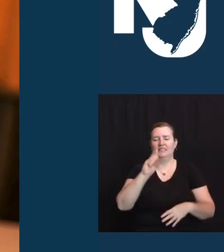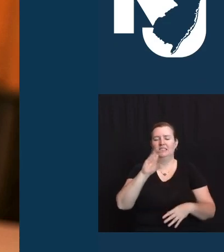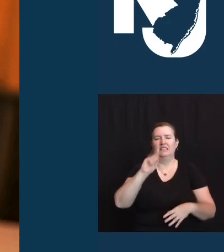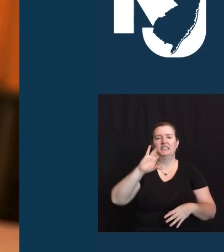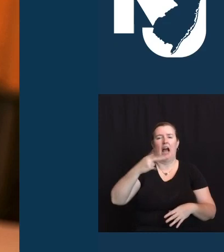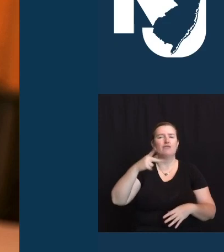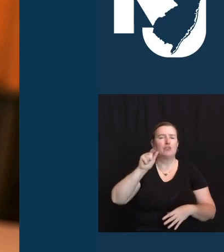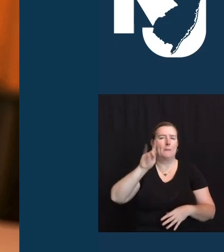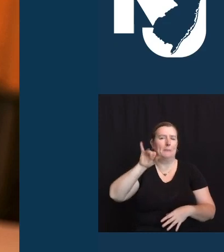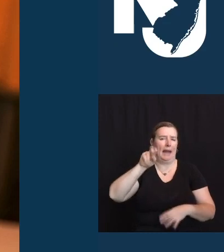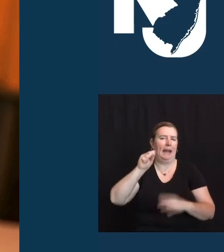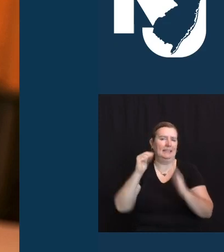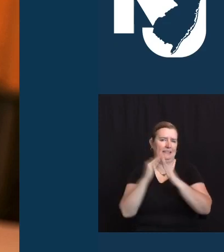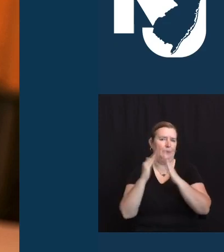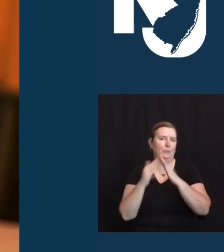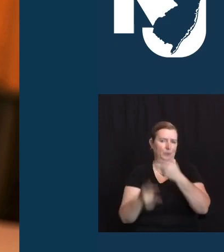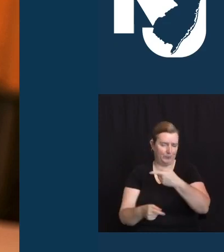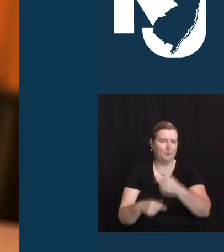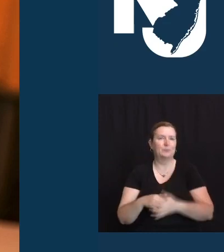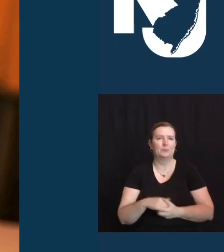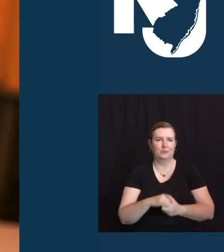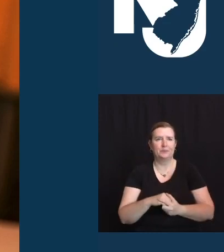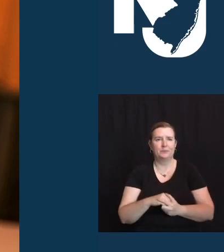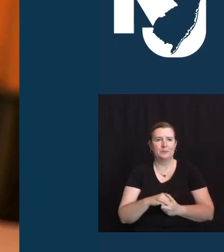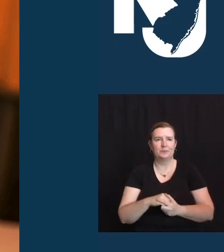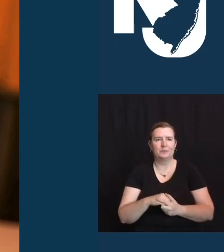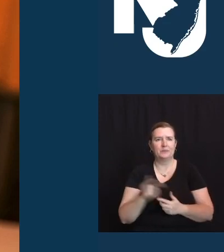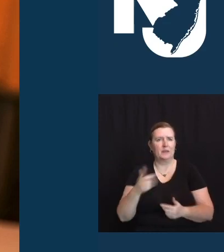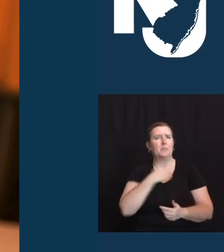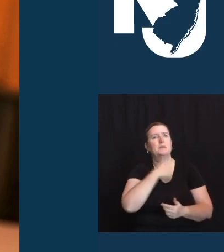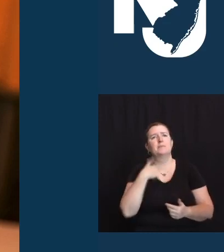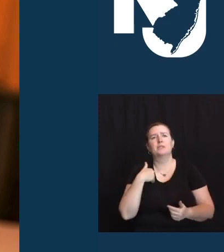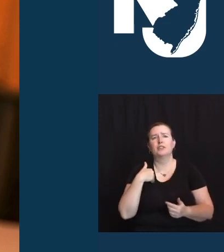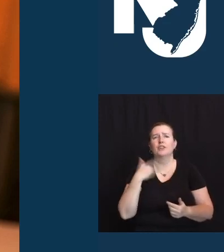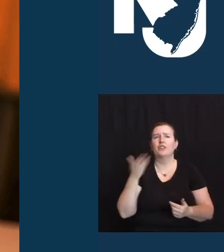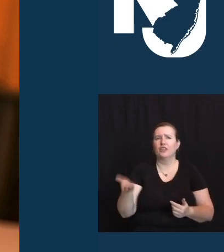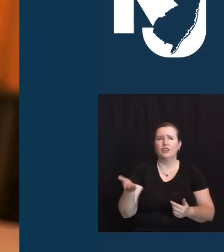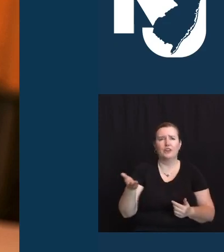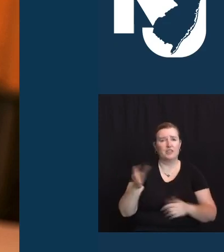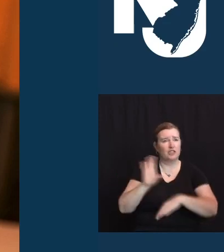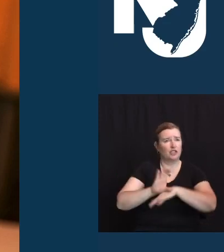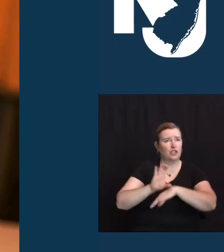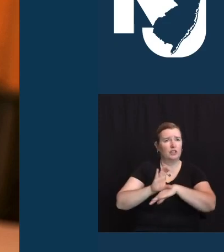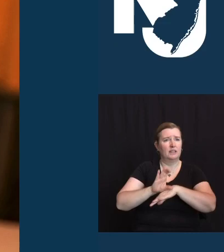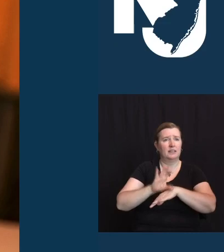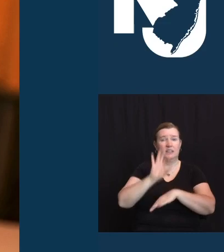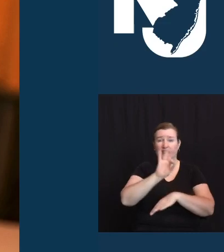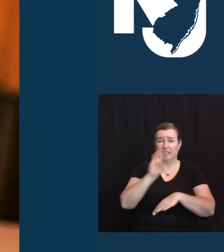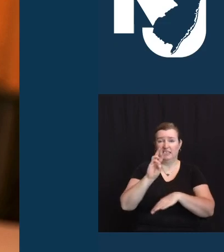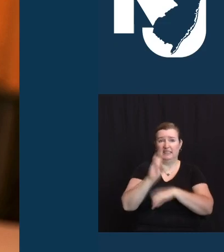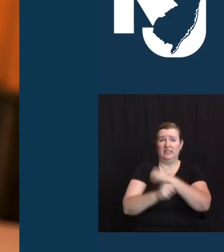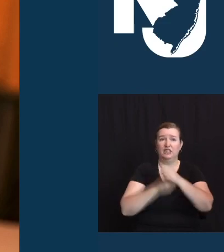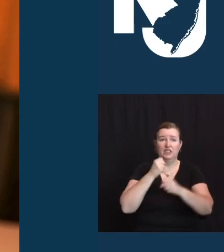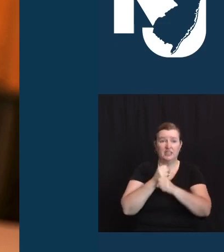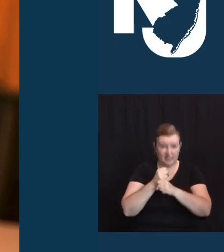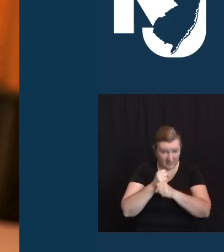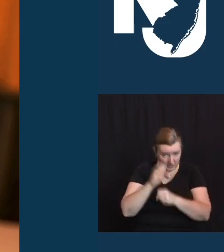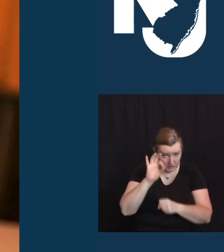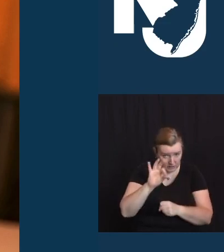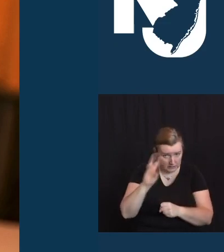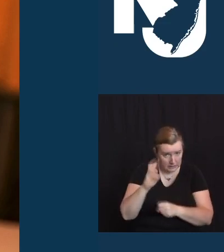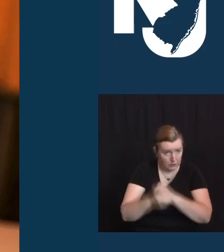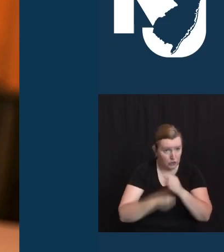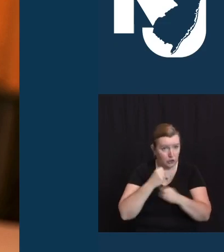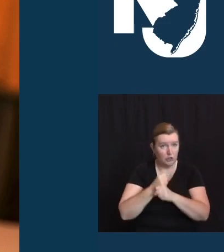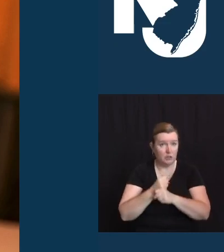as a parishioner there, as a congregant. He was a member there for 96 years. And we know that his faith has been